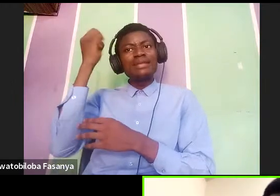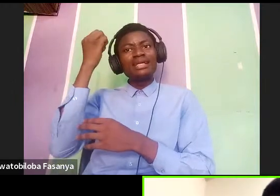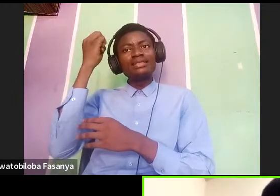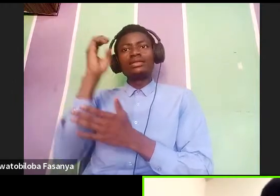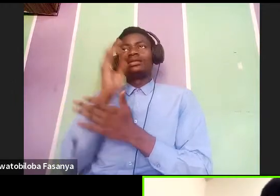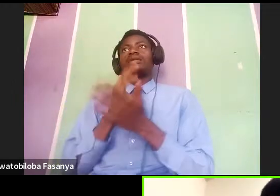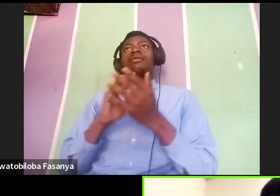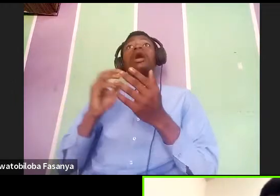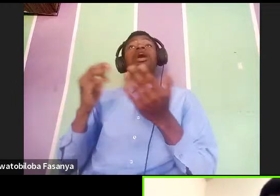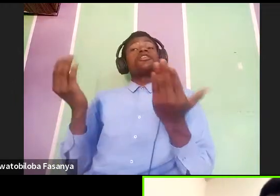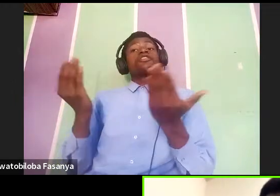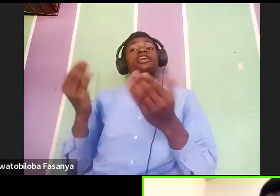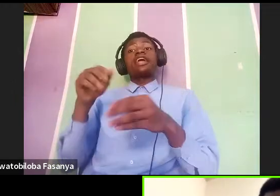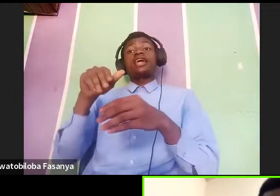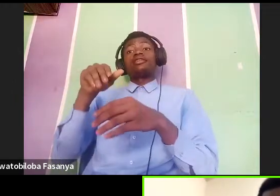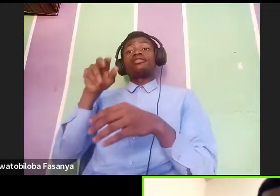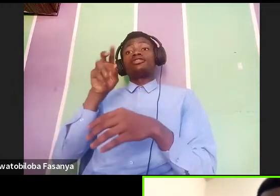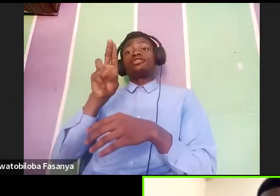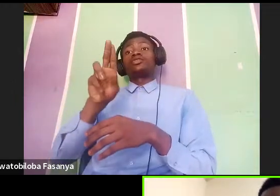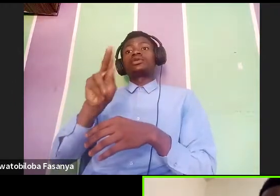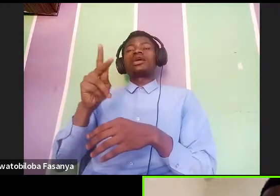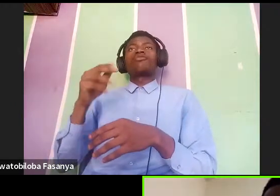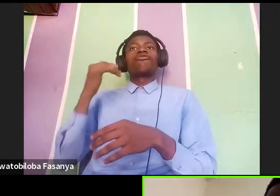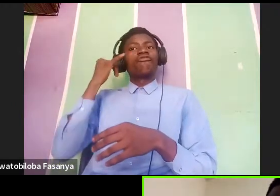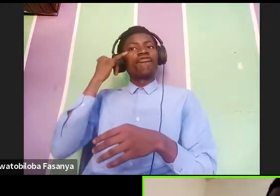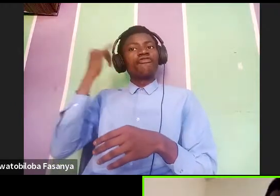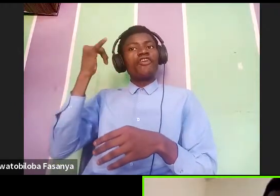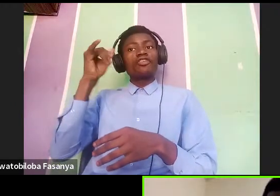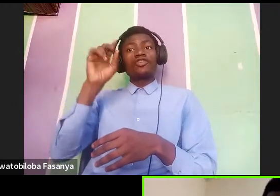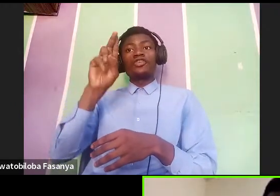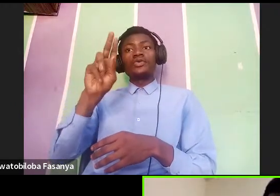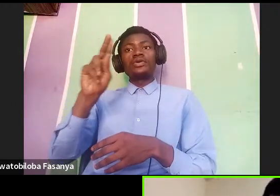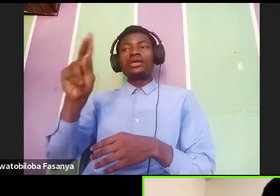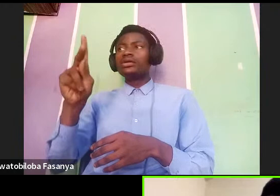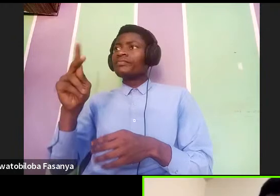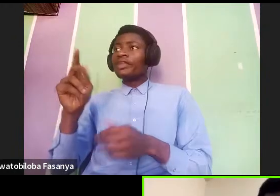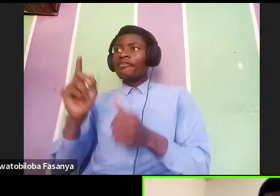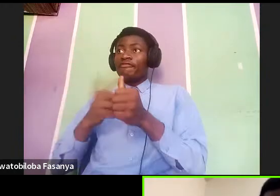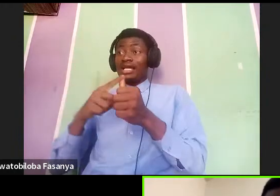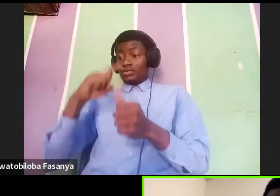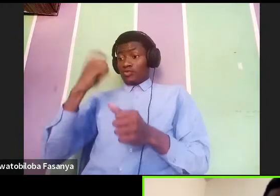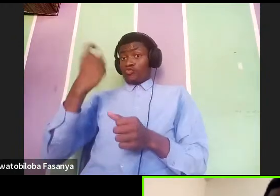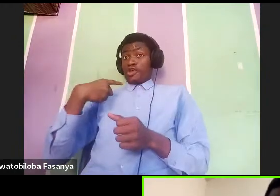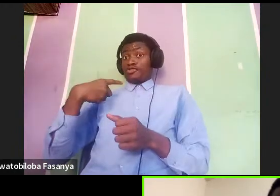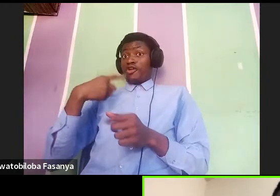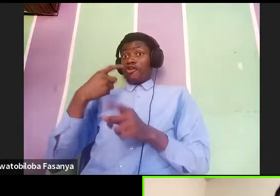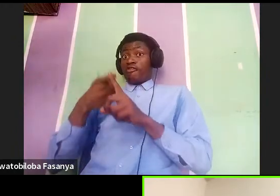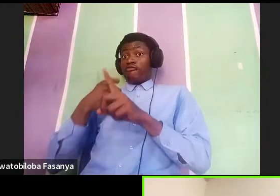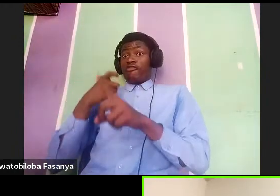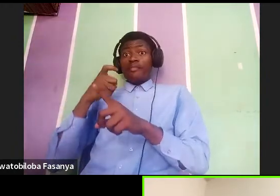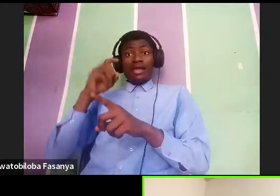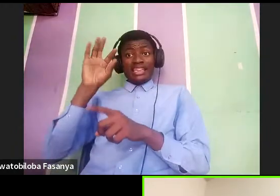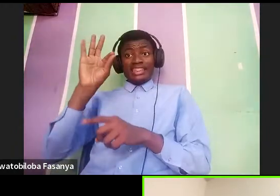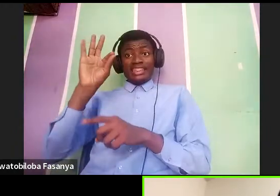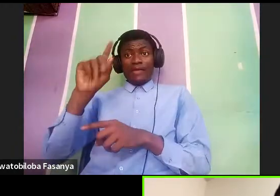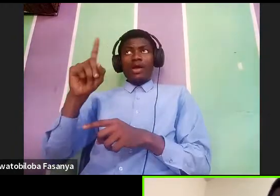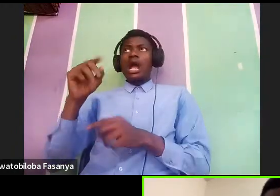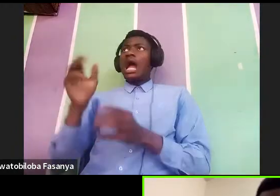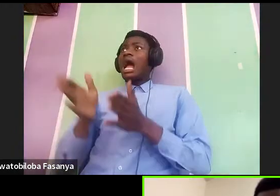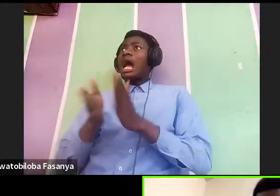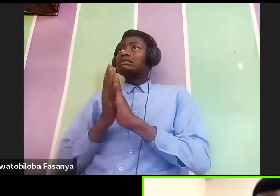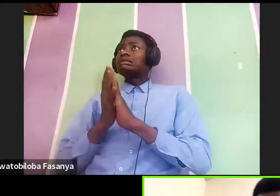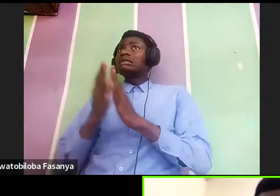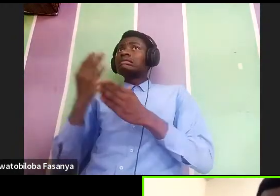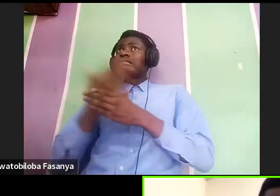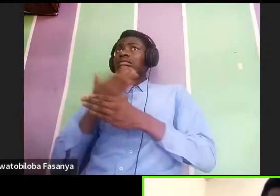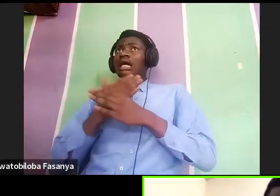here, what they would say is that, is there any threat to life? Is there any threat to your limb, your